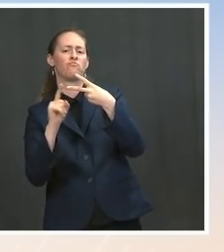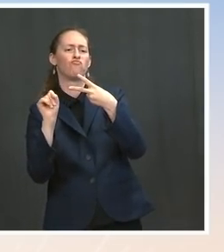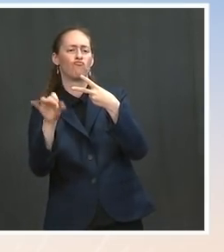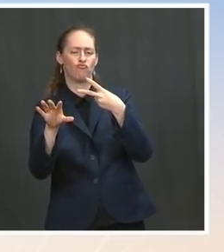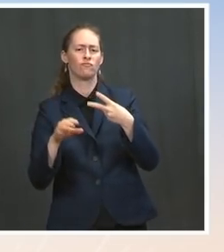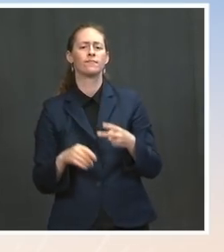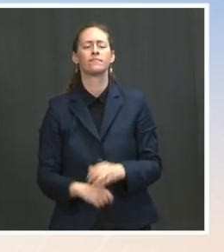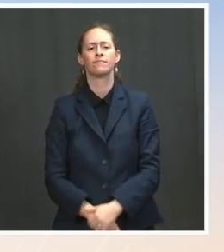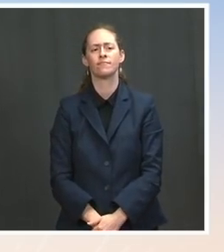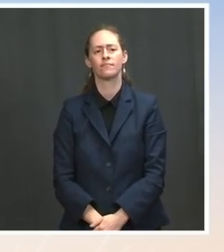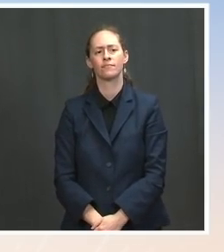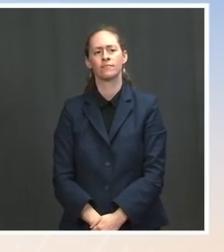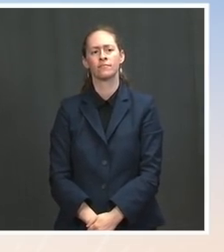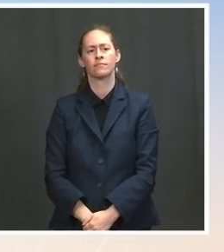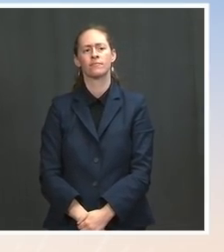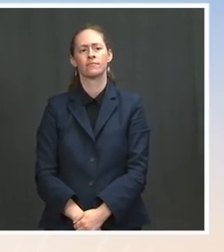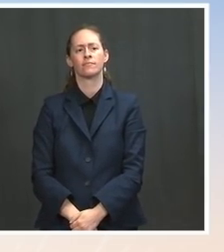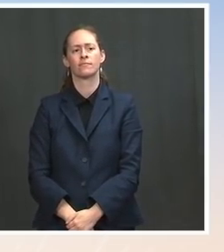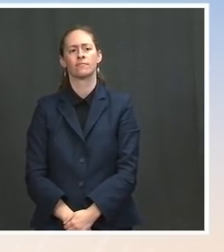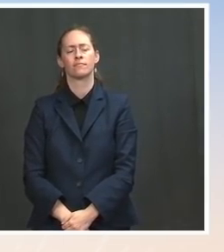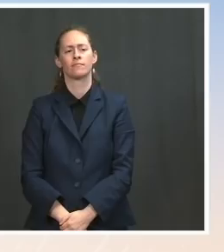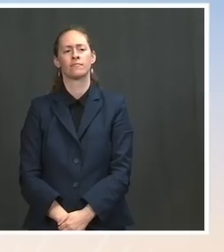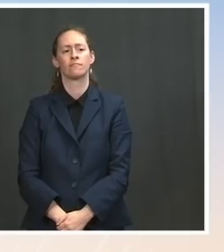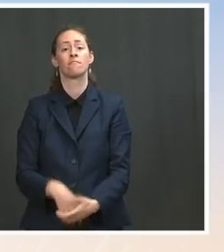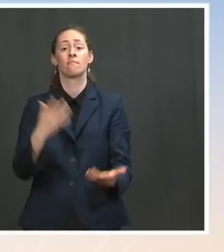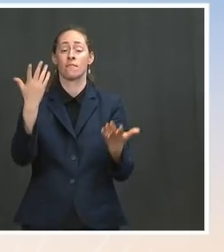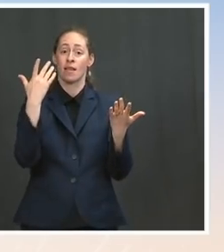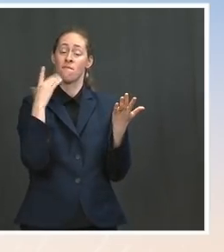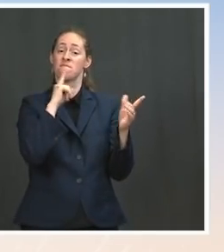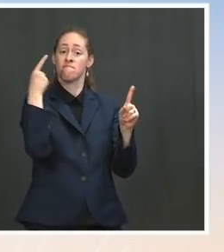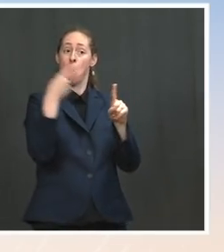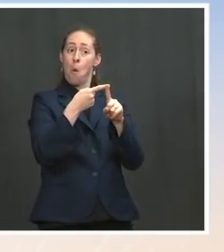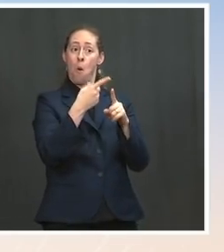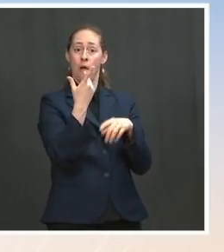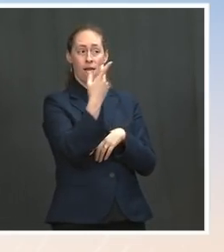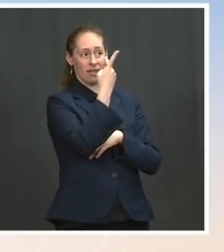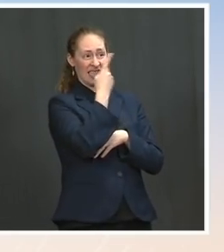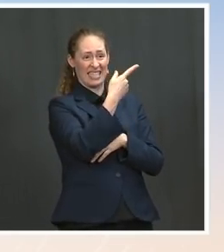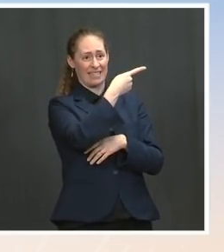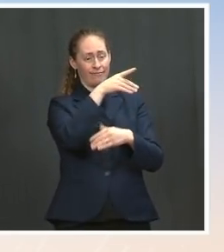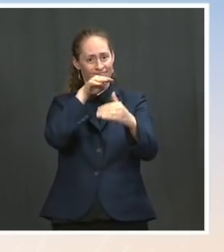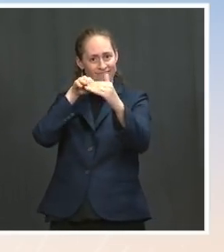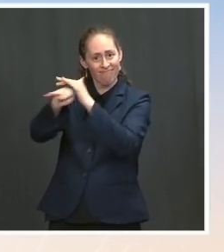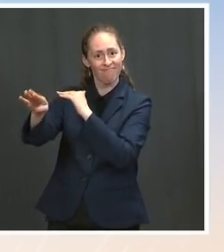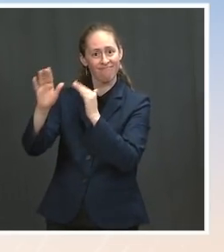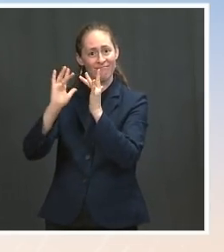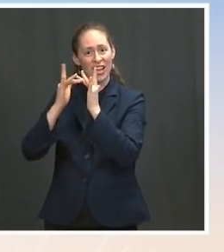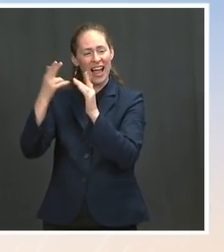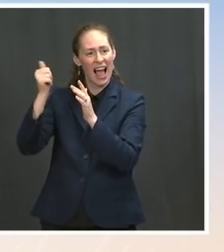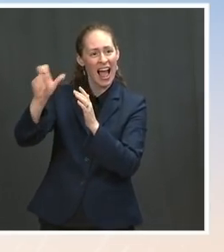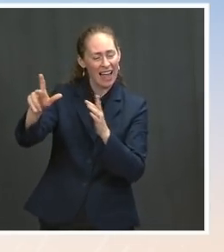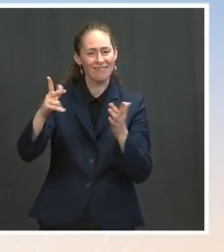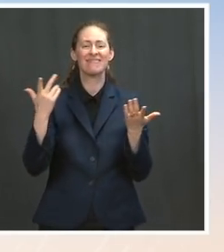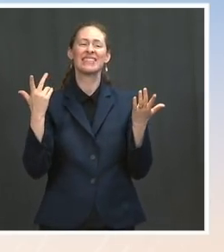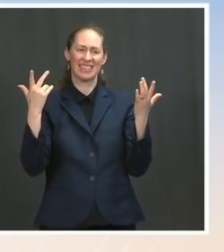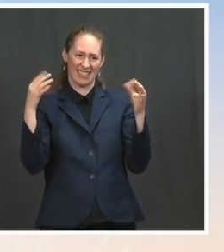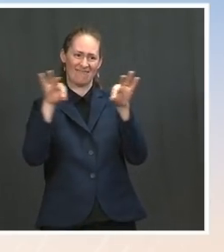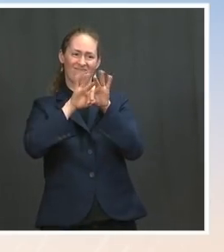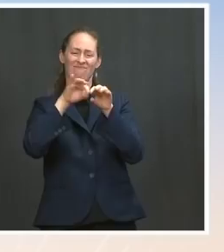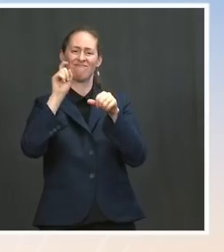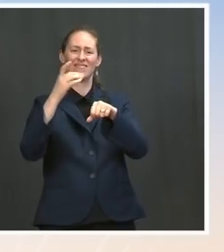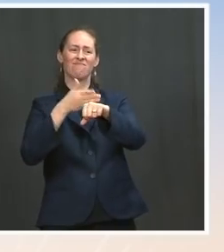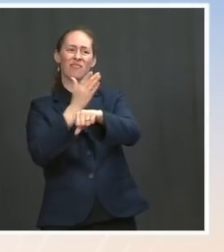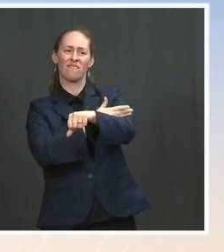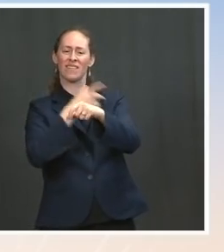attack is a reminder about the importance to private sector entities of hardening their cybersecurity and